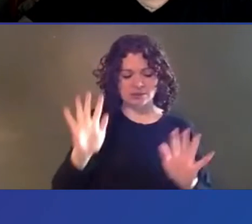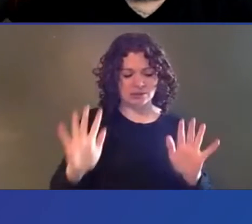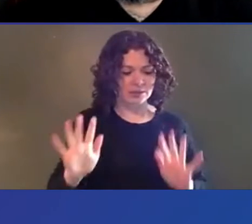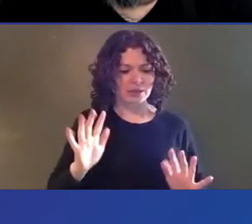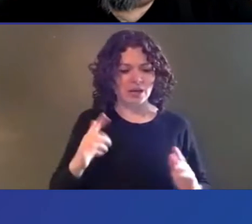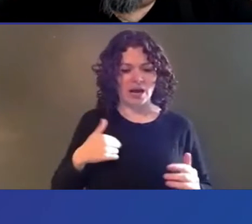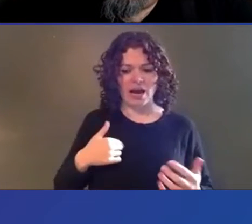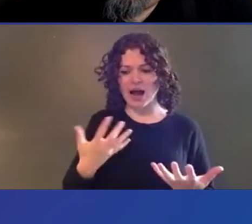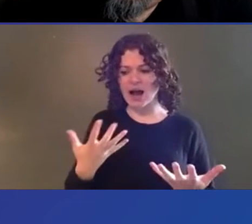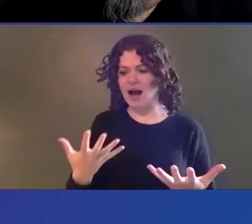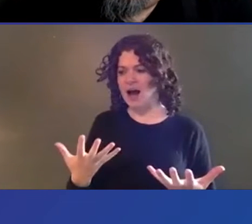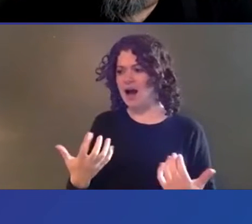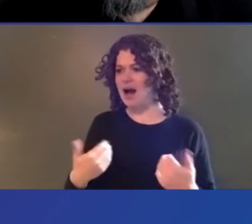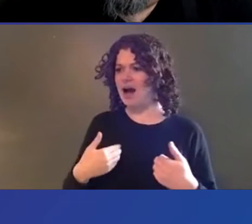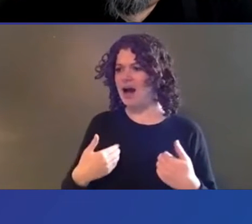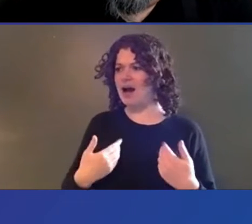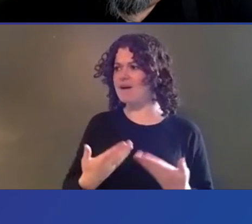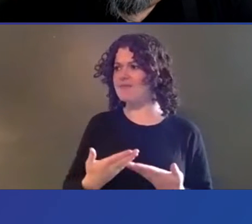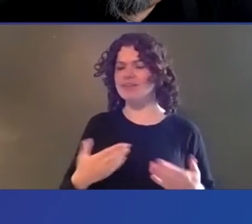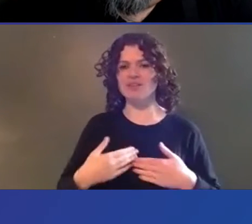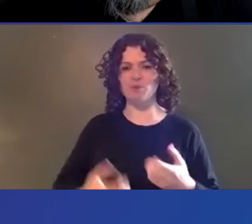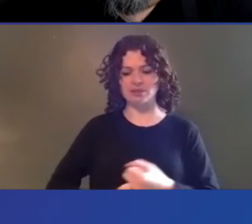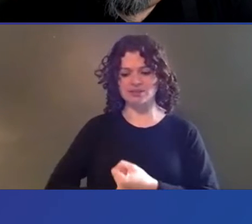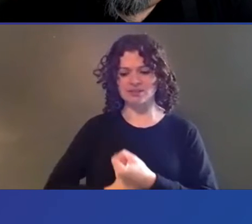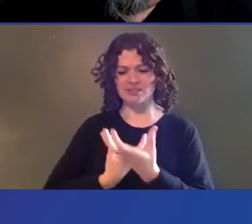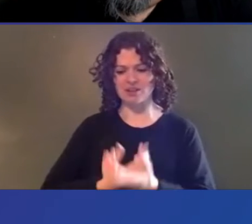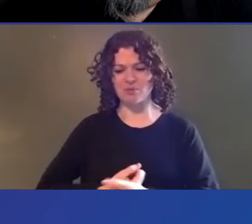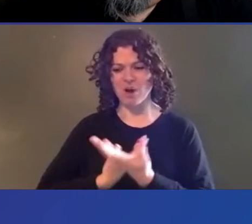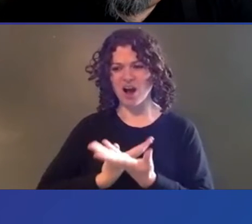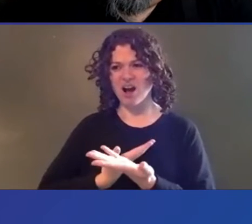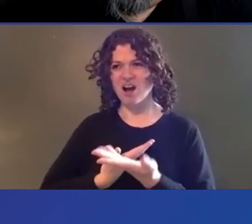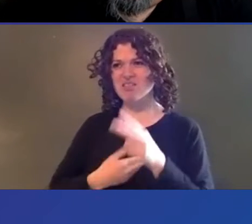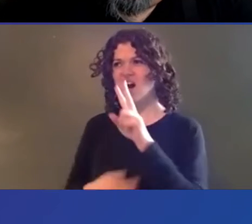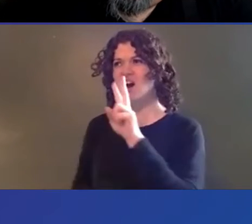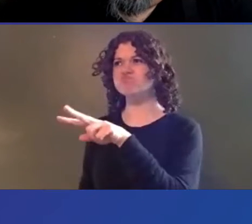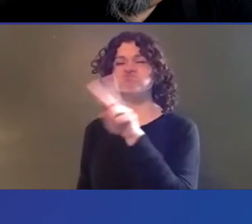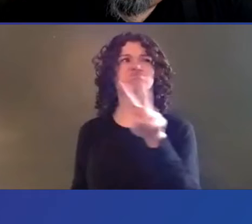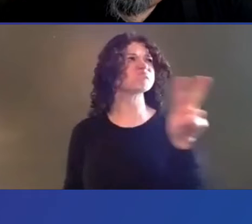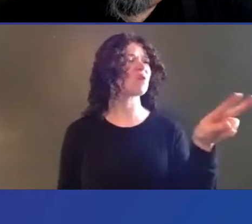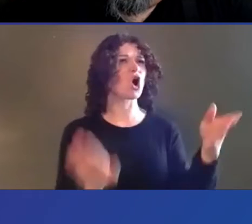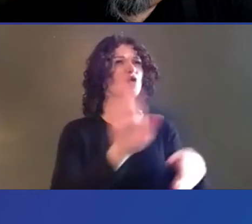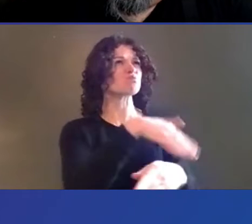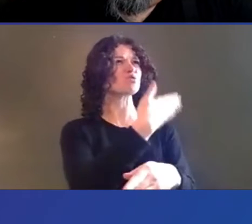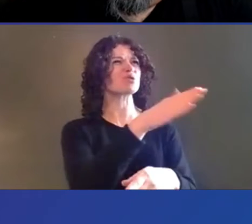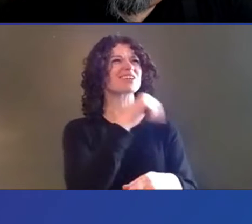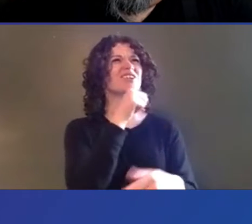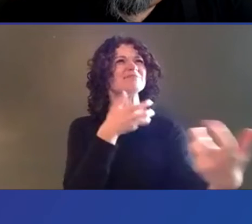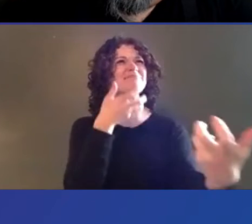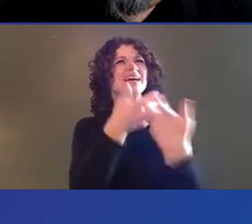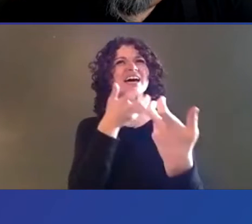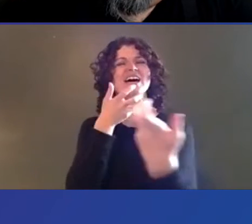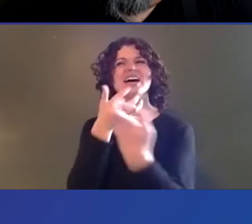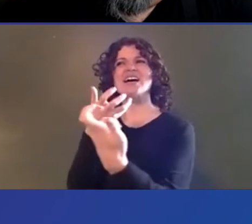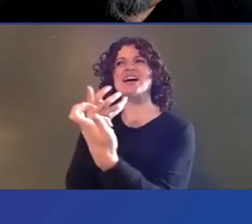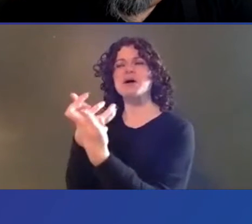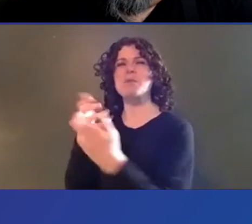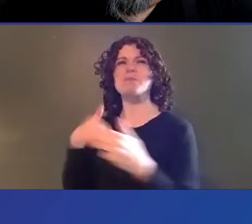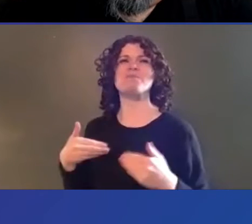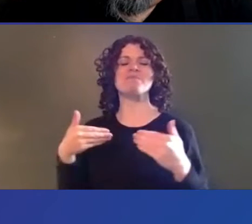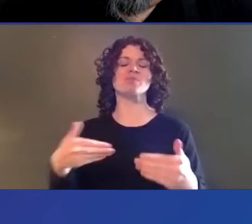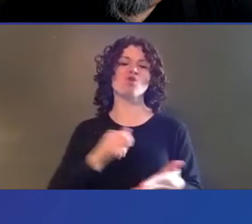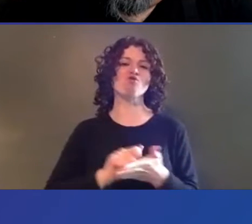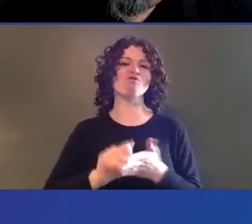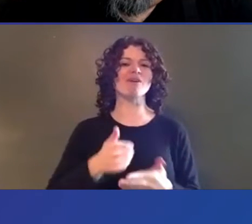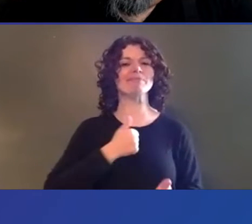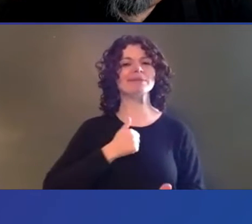wanted to say and there was music, but it wasn't doing it in the way I needed to. So that's something that I feel like became a really